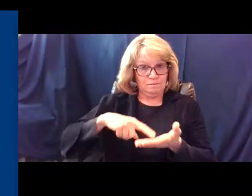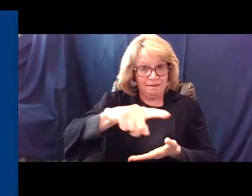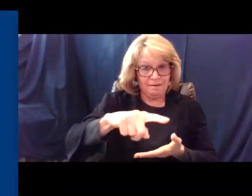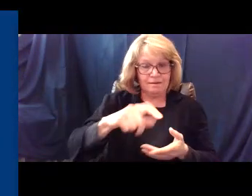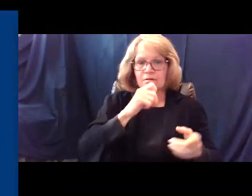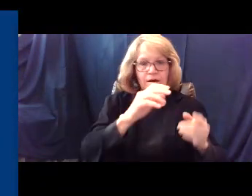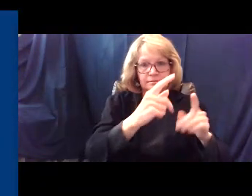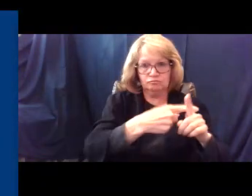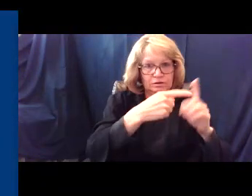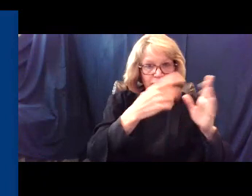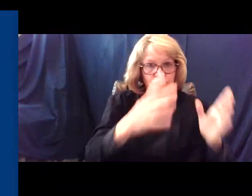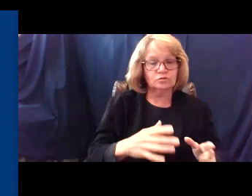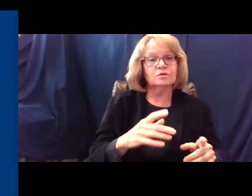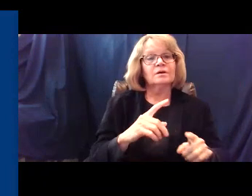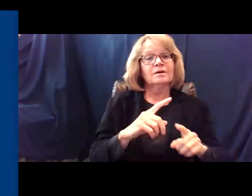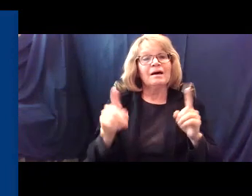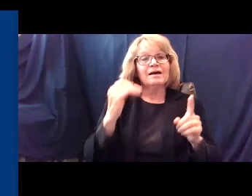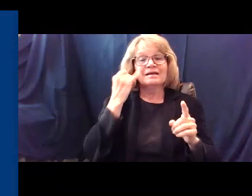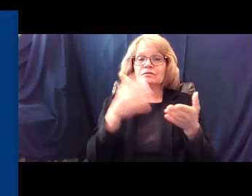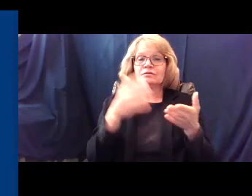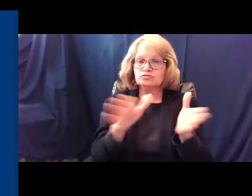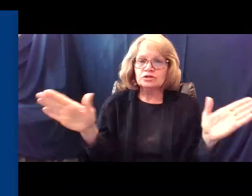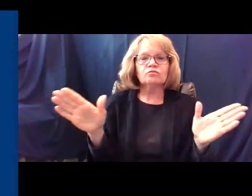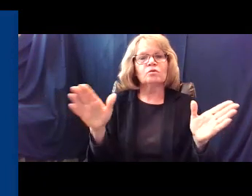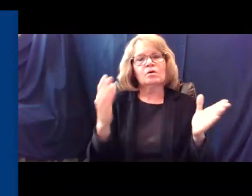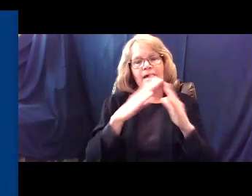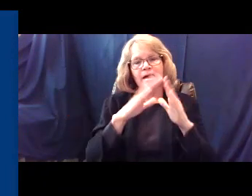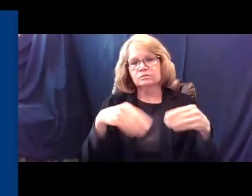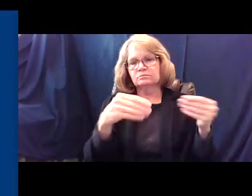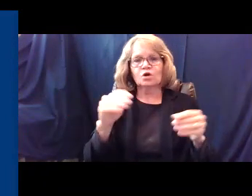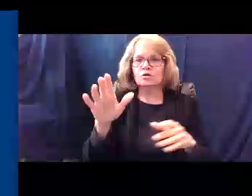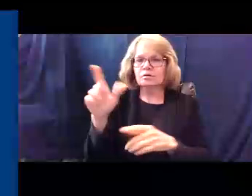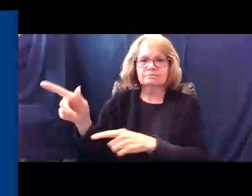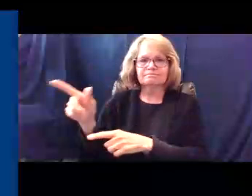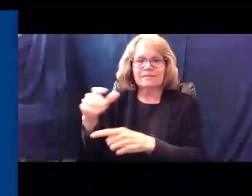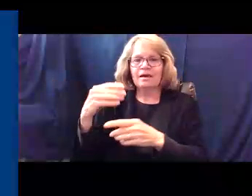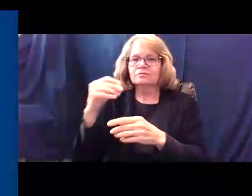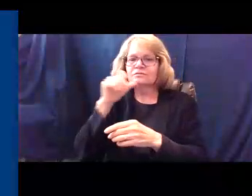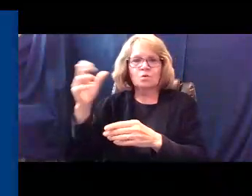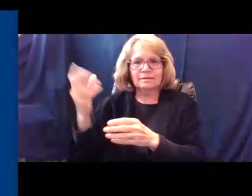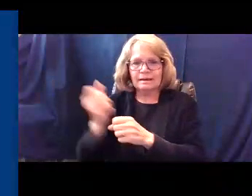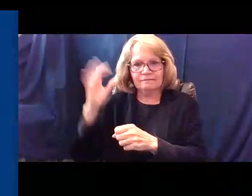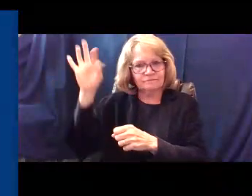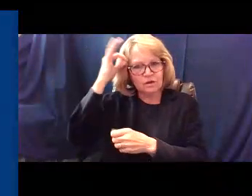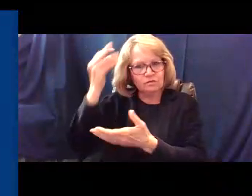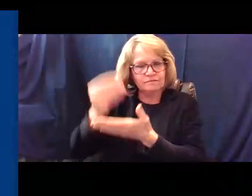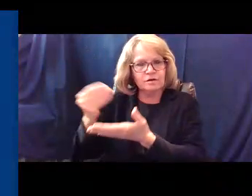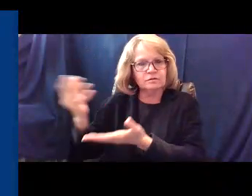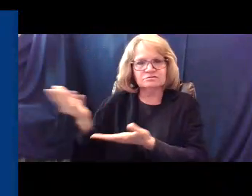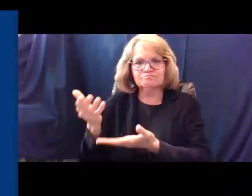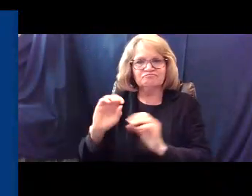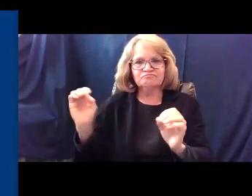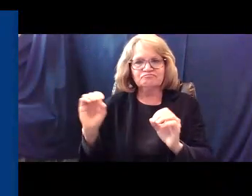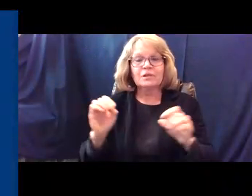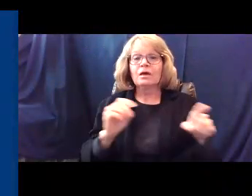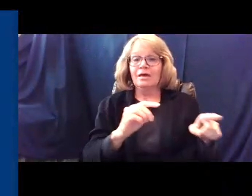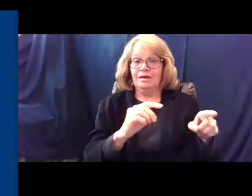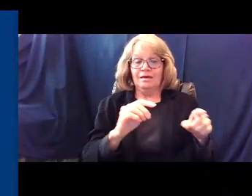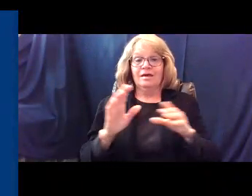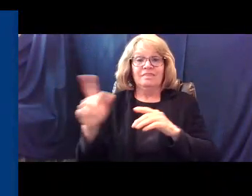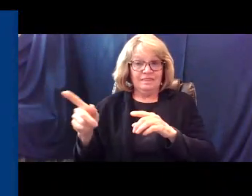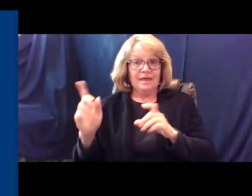market and the housing provider does not receive federal funds, then it's the housing provider's responsibility to grant